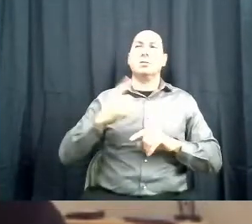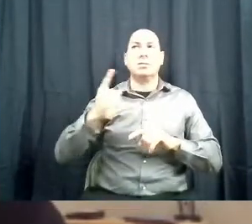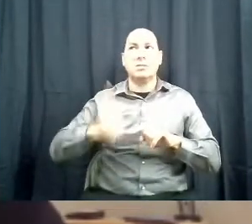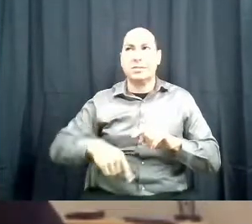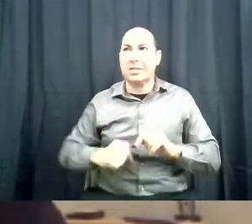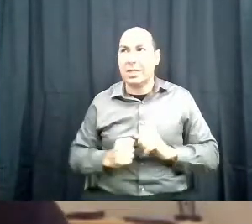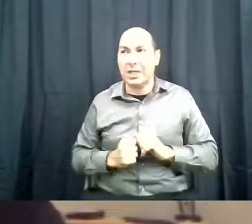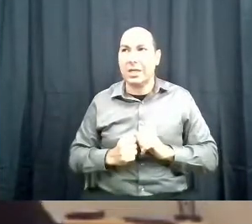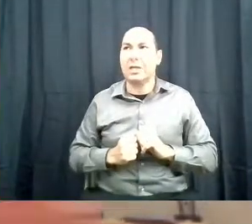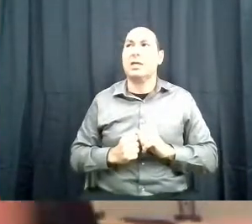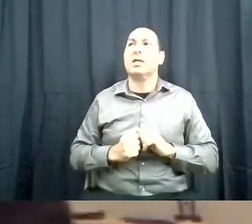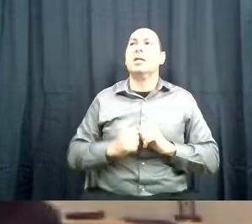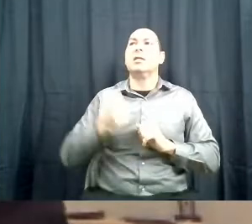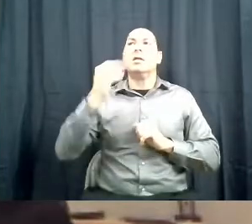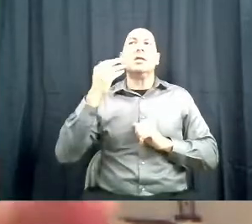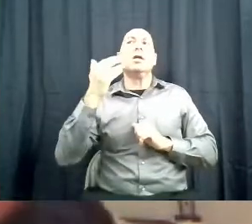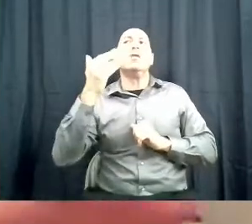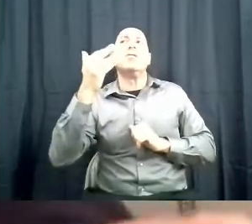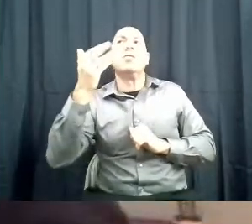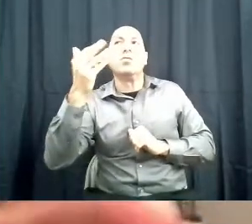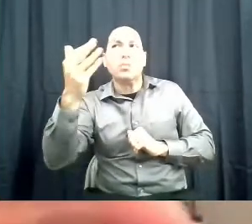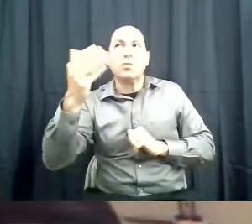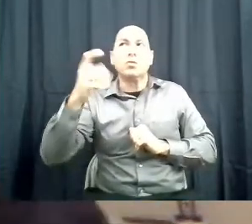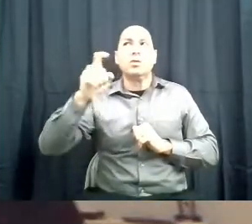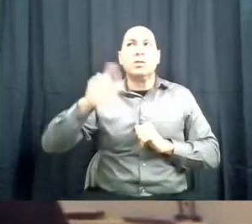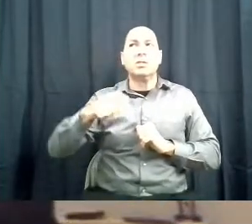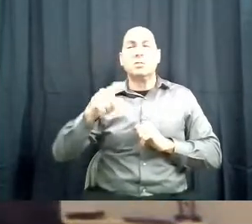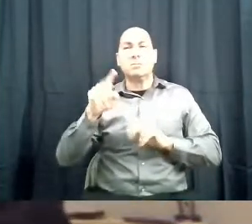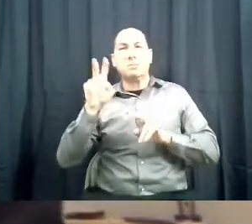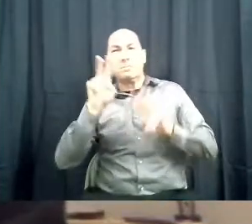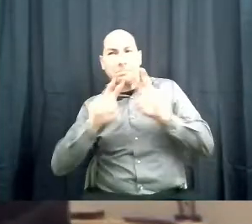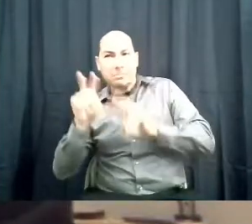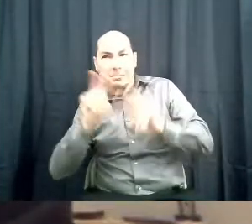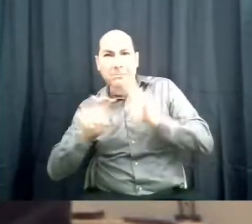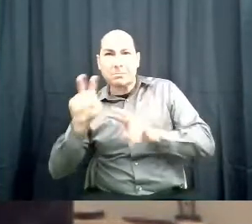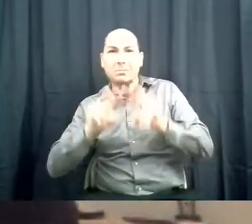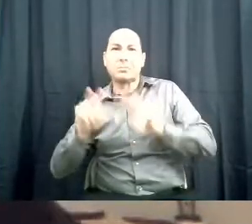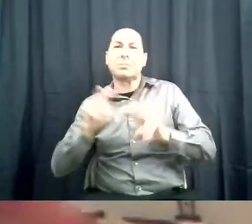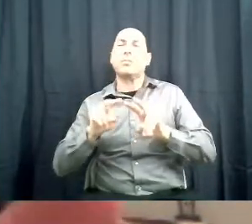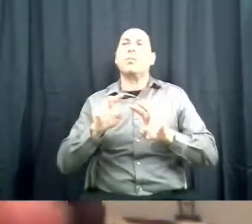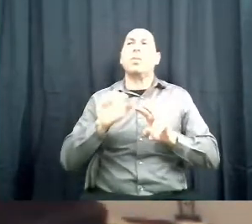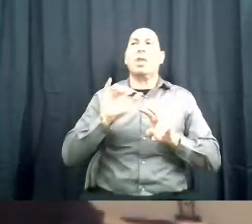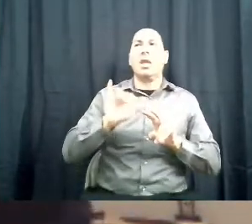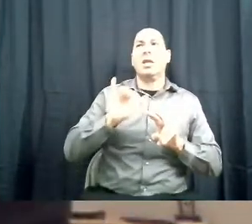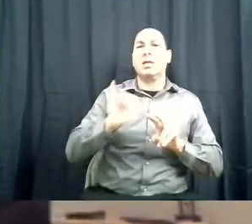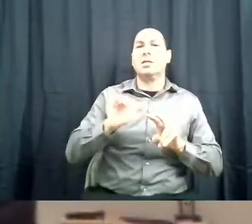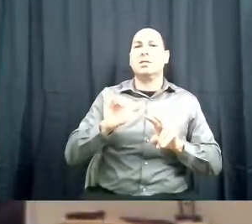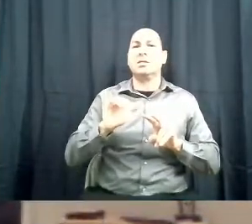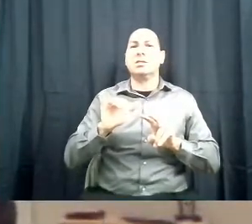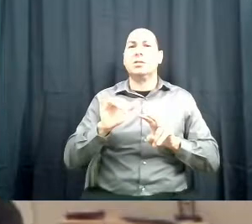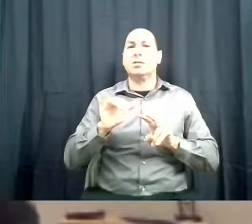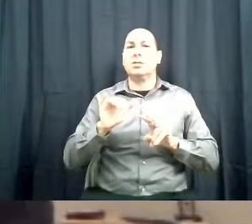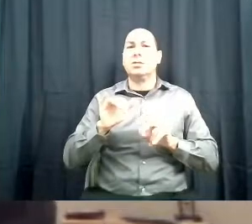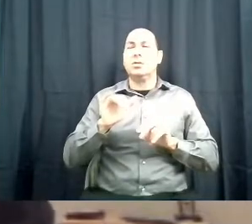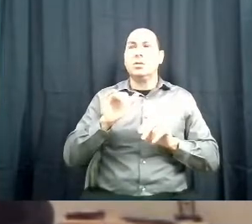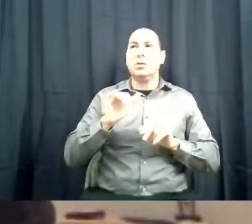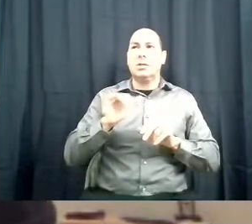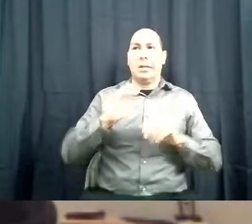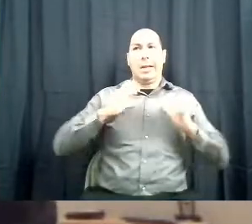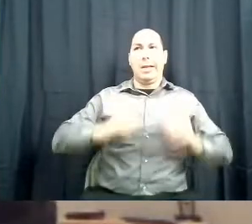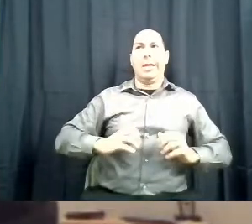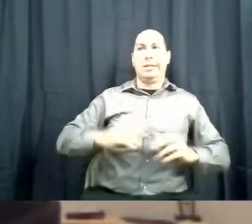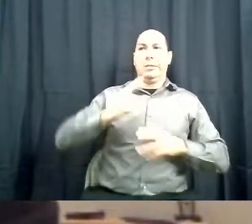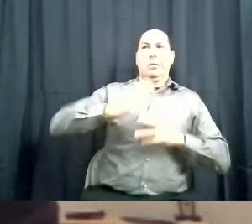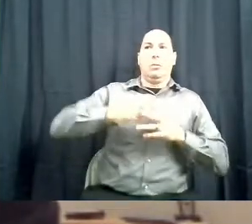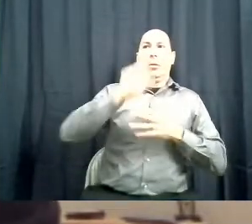planning for the future? So in other words, I'd love to hear from McKinsey and Ernst & Young. You don't have to name your client, but give me an example of